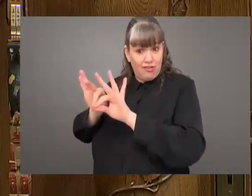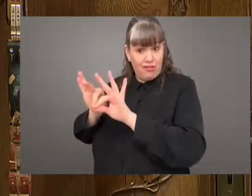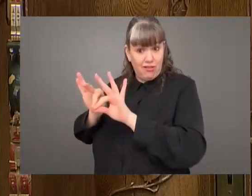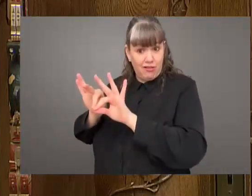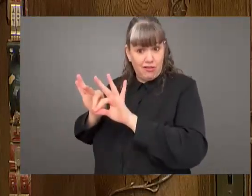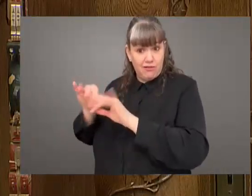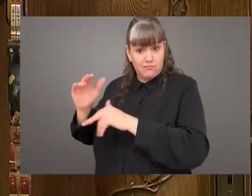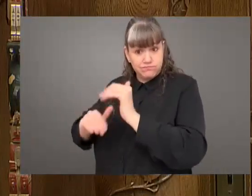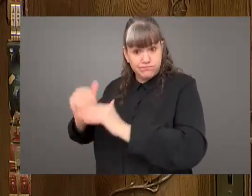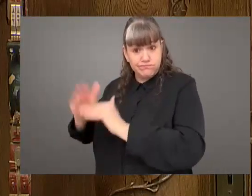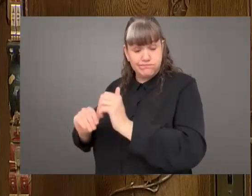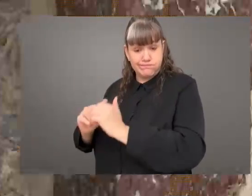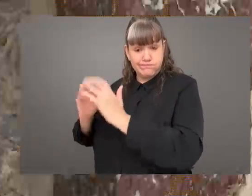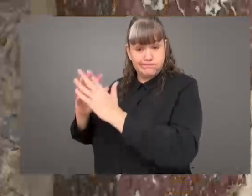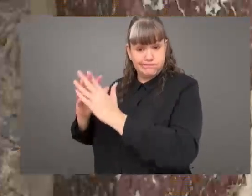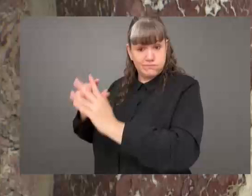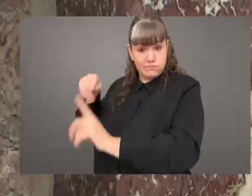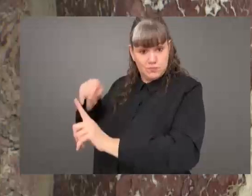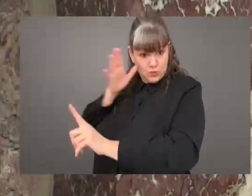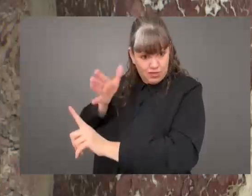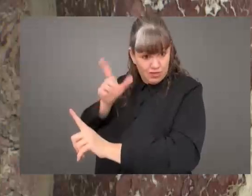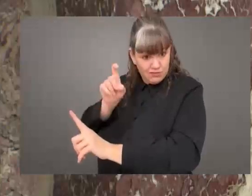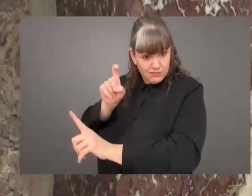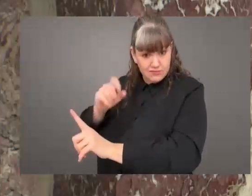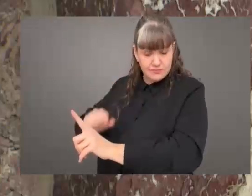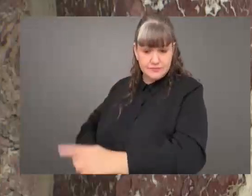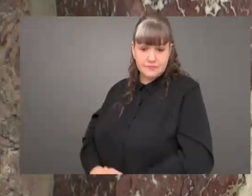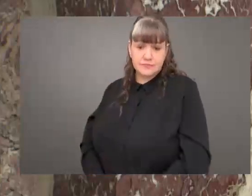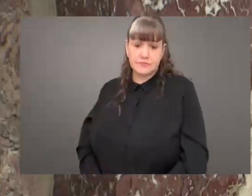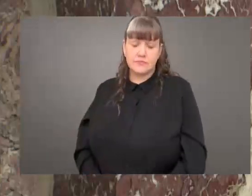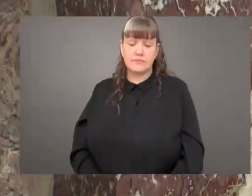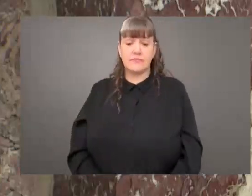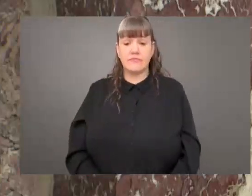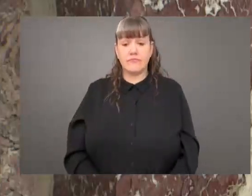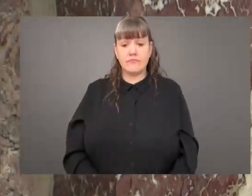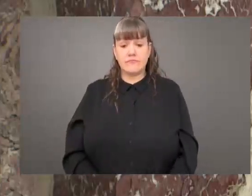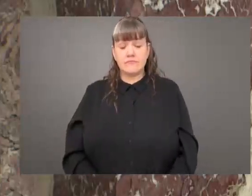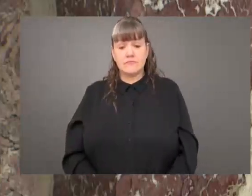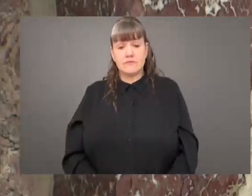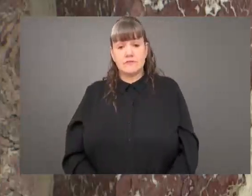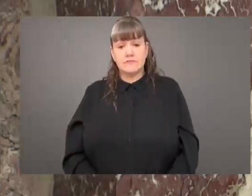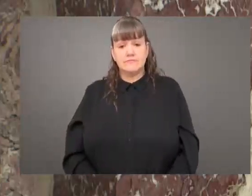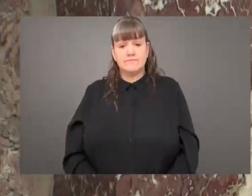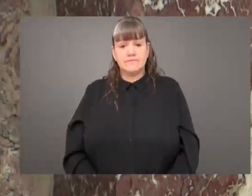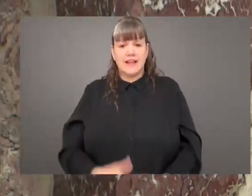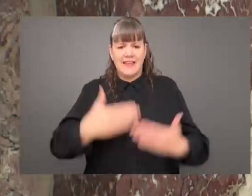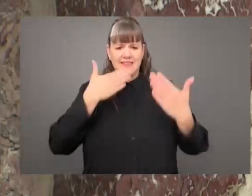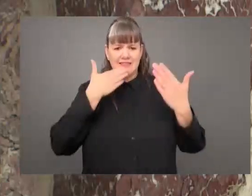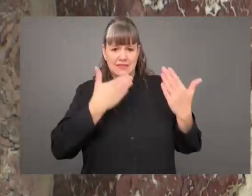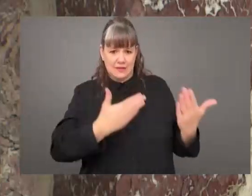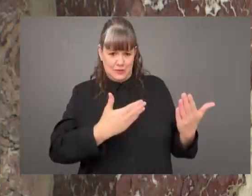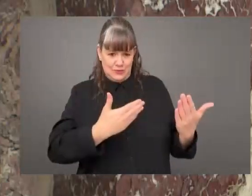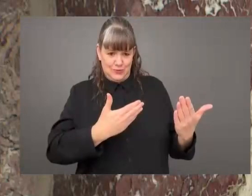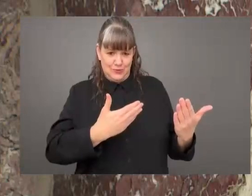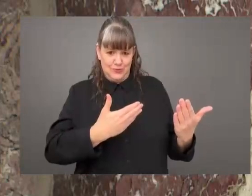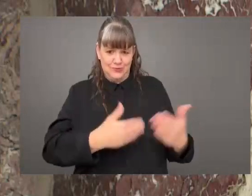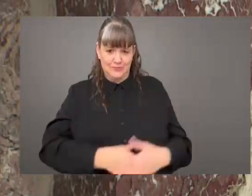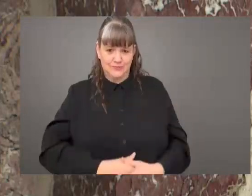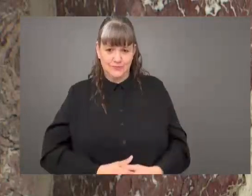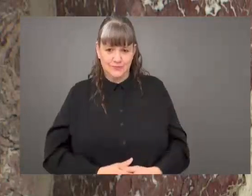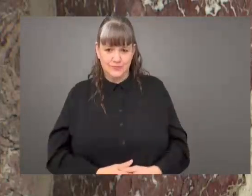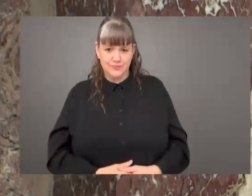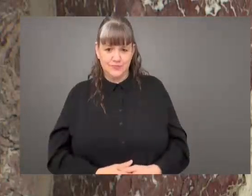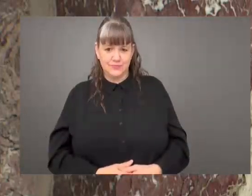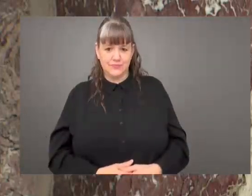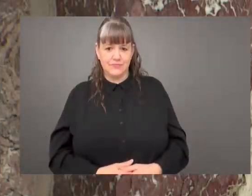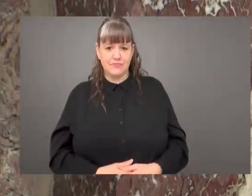Minister. Thank you, Honourable Speaker. I can tell the honourable member that when it comes to infrastructure in